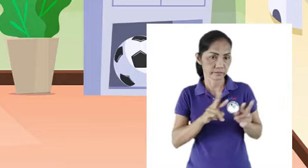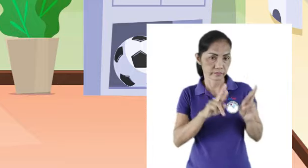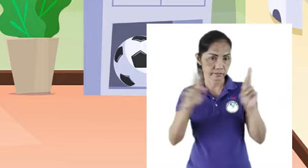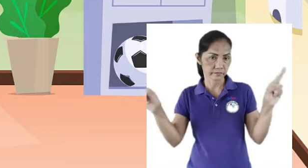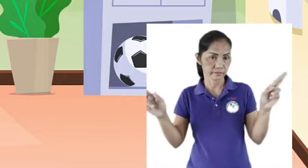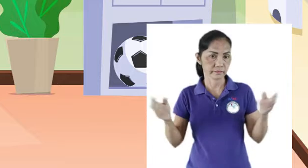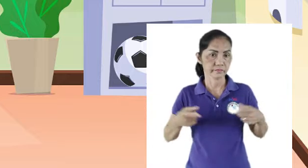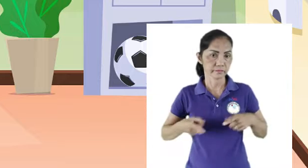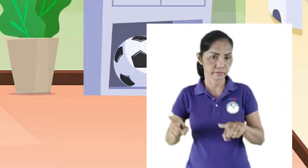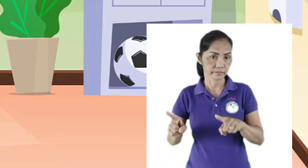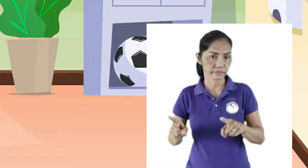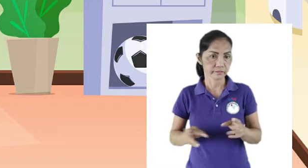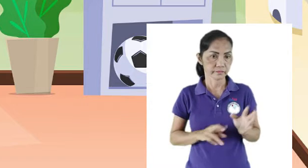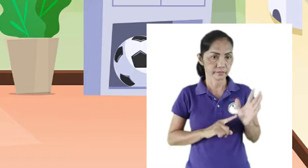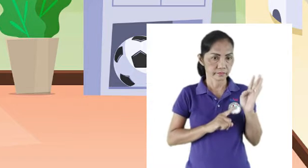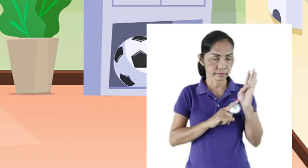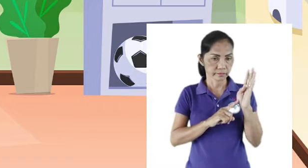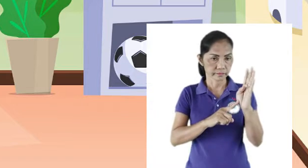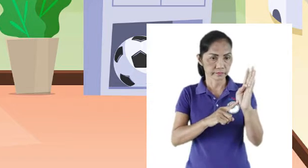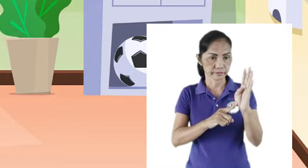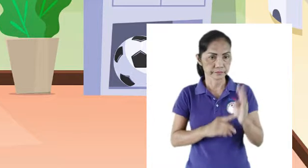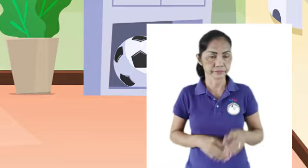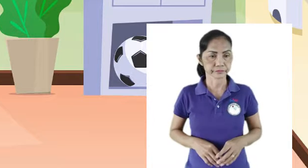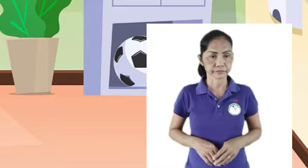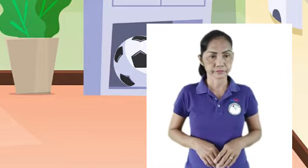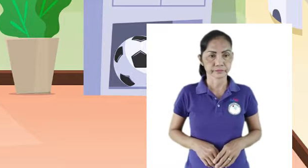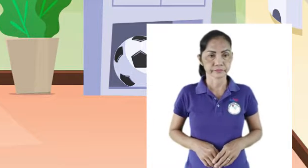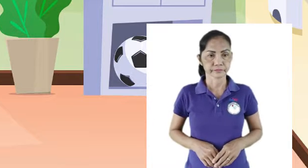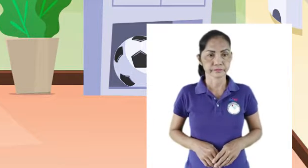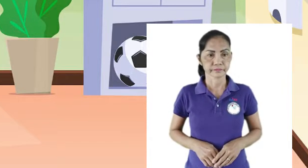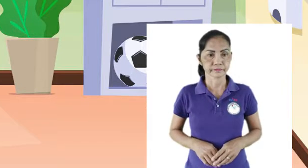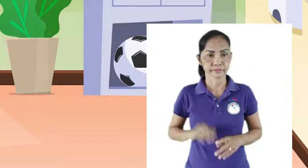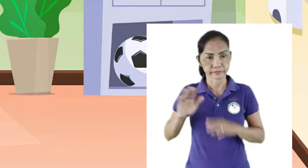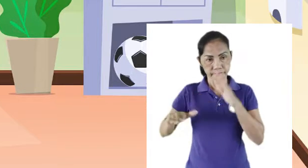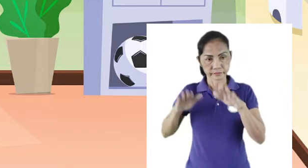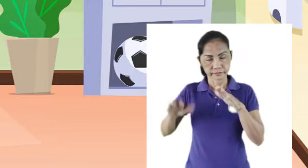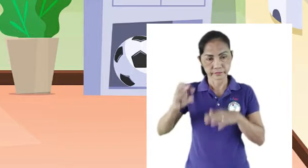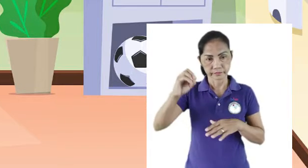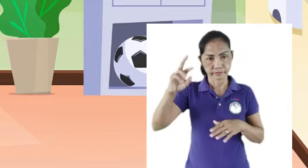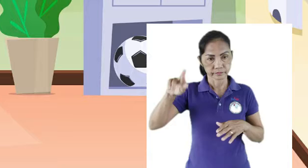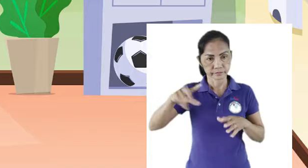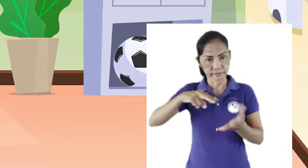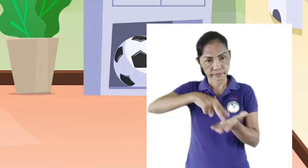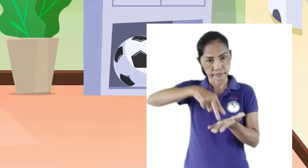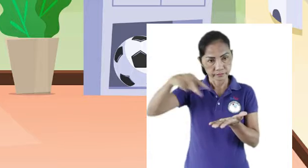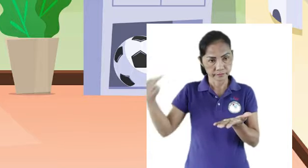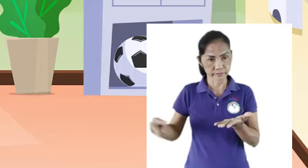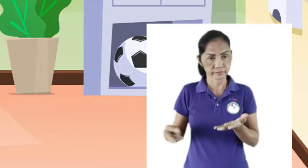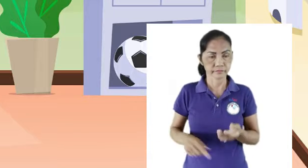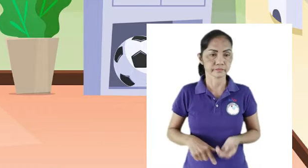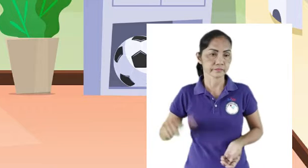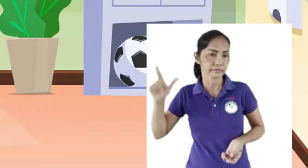ready? Let's begin. Swim or jump.